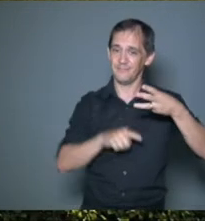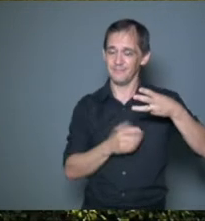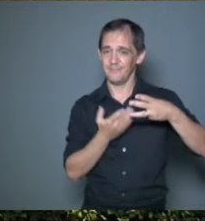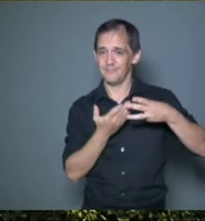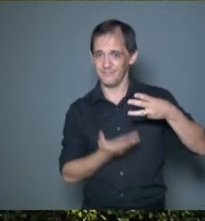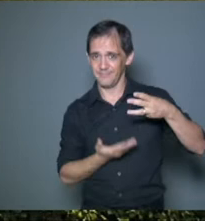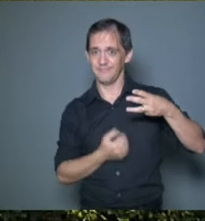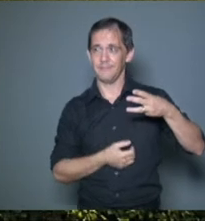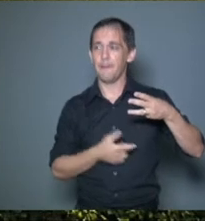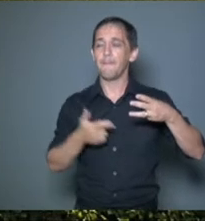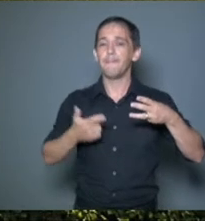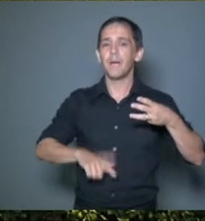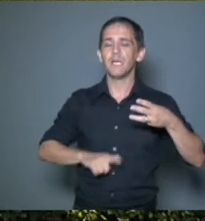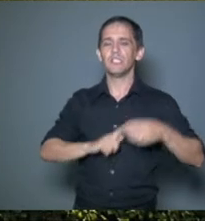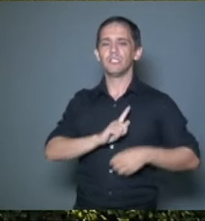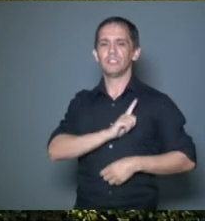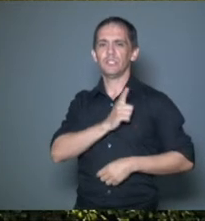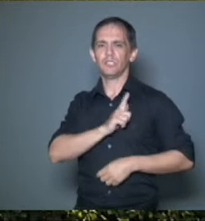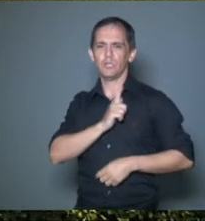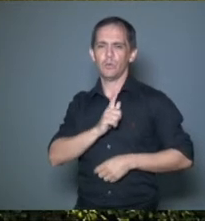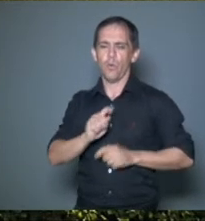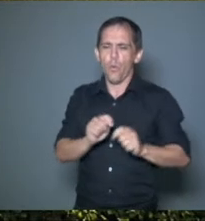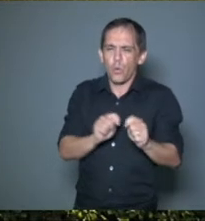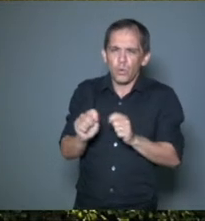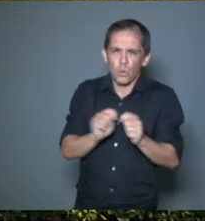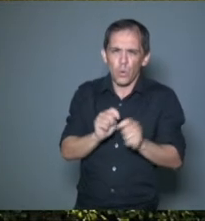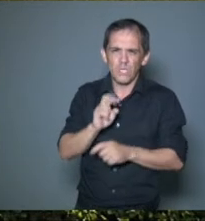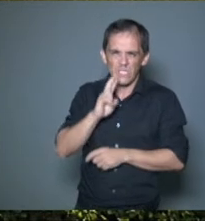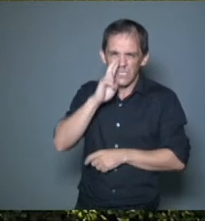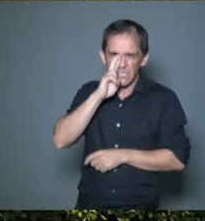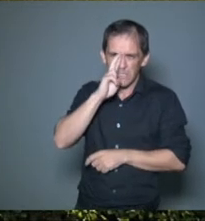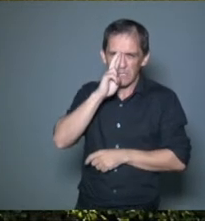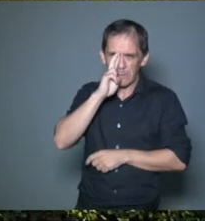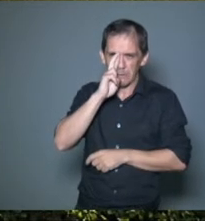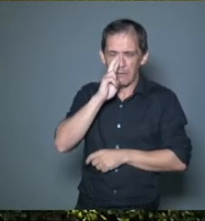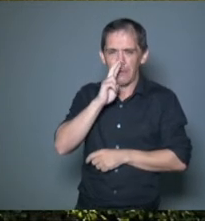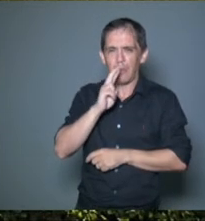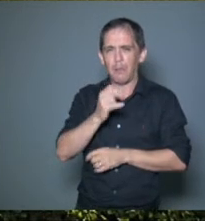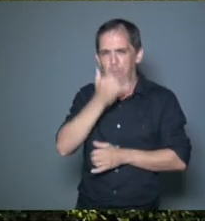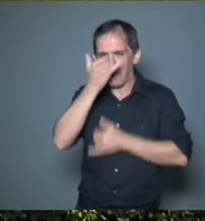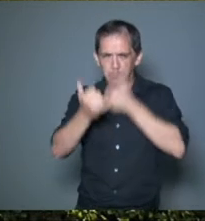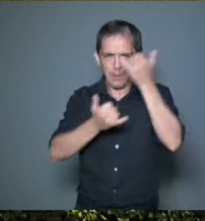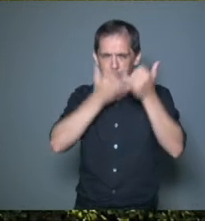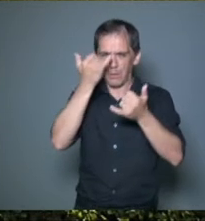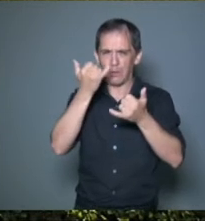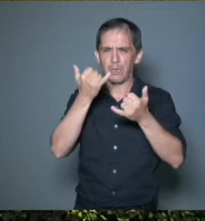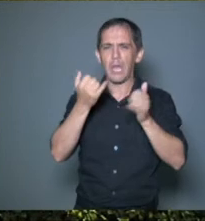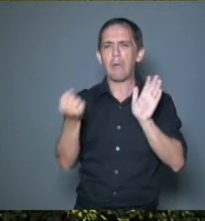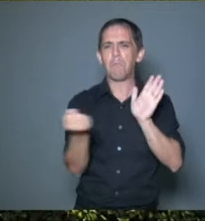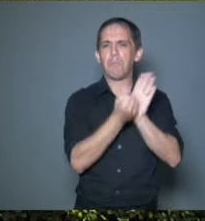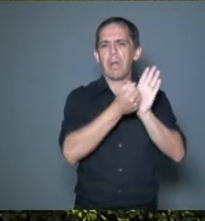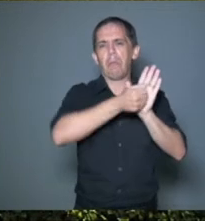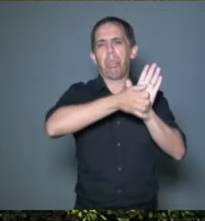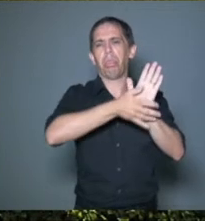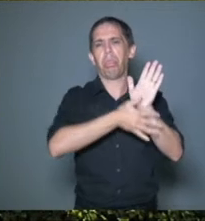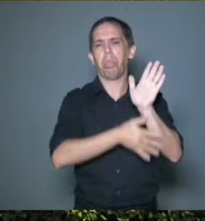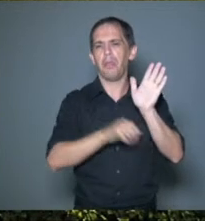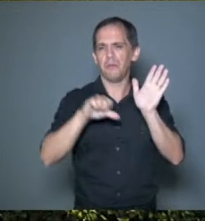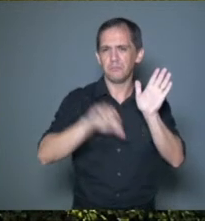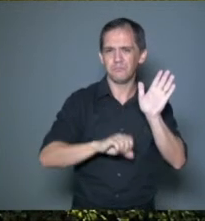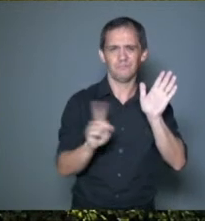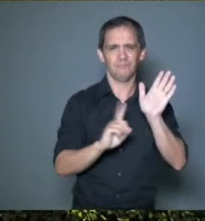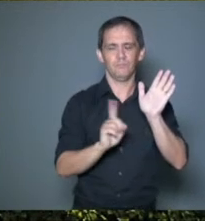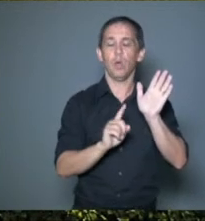to sustainability. And risk management, which is the concern of investors because it's to do